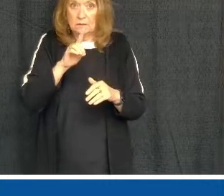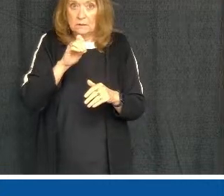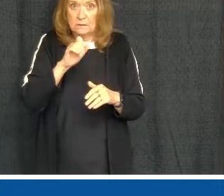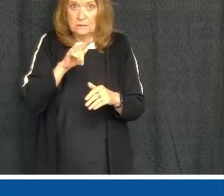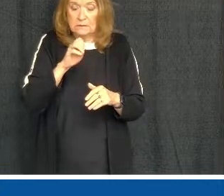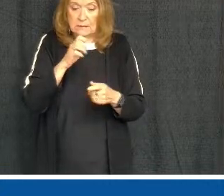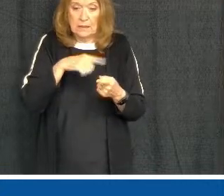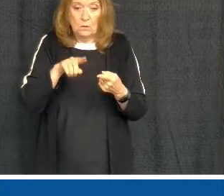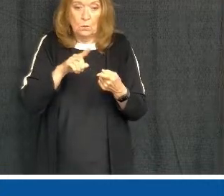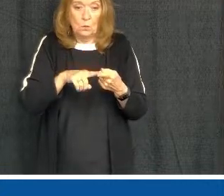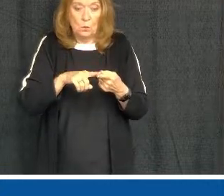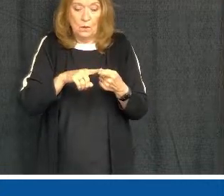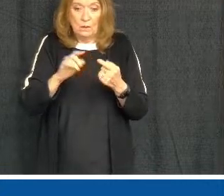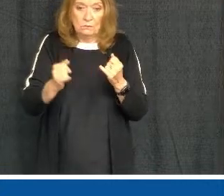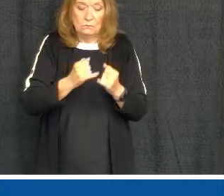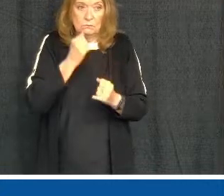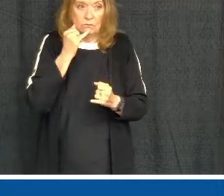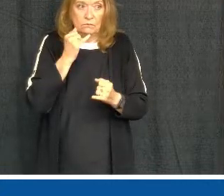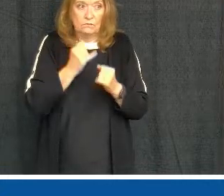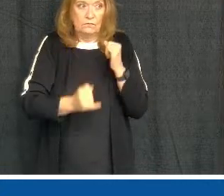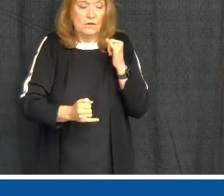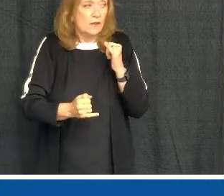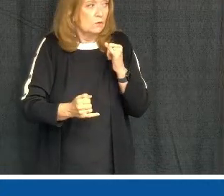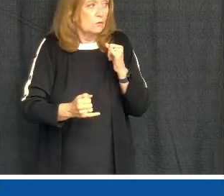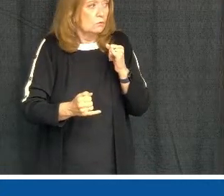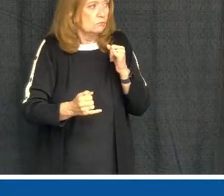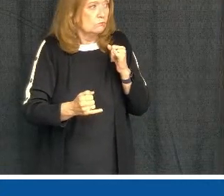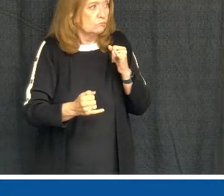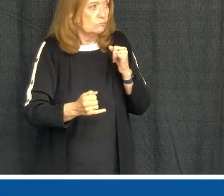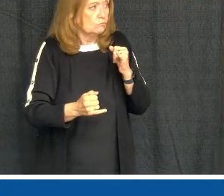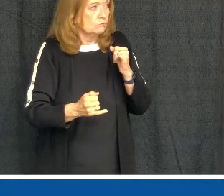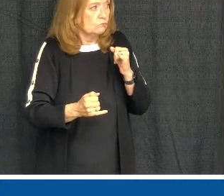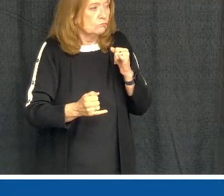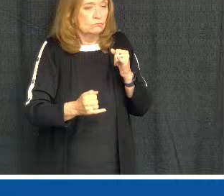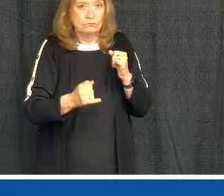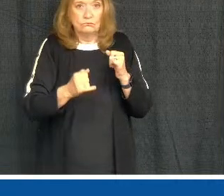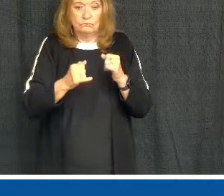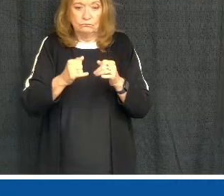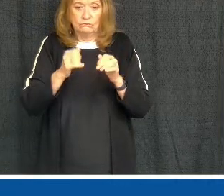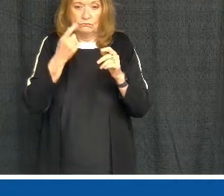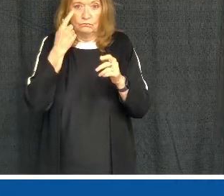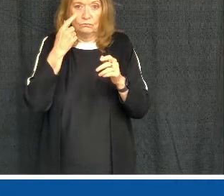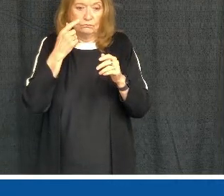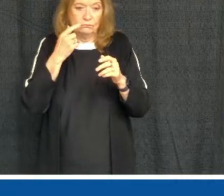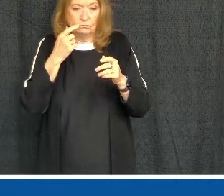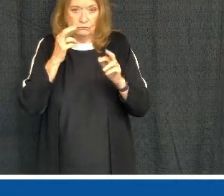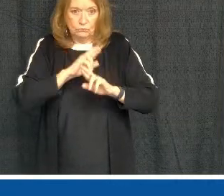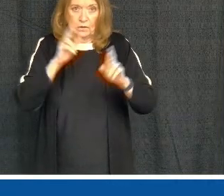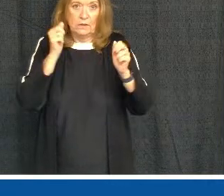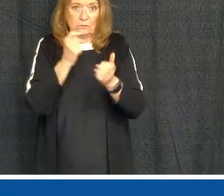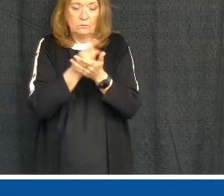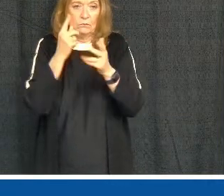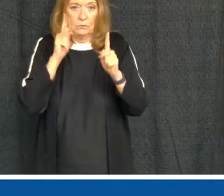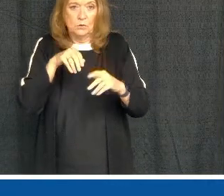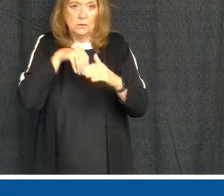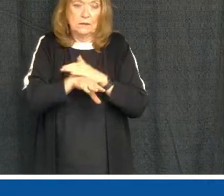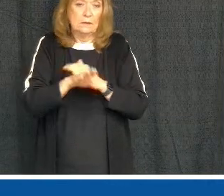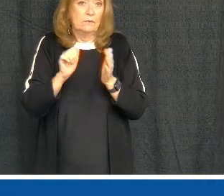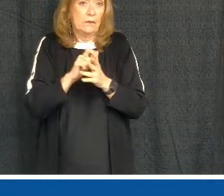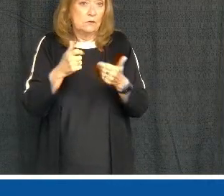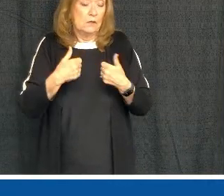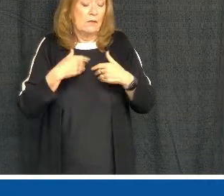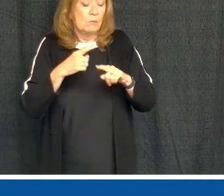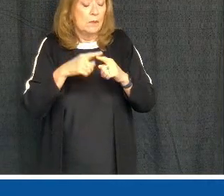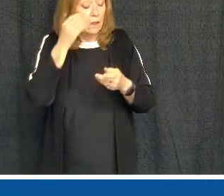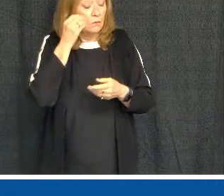when it took a final to, for it to be occupied. So that's really all that I got, but I will